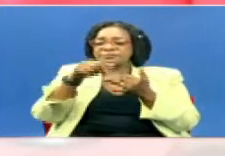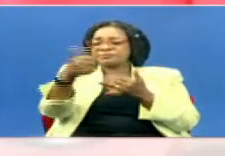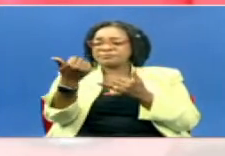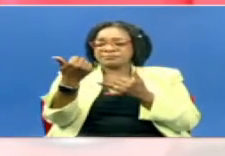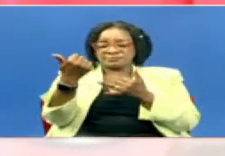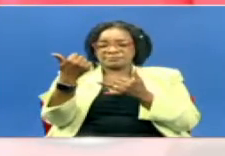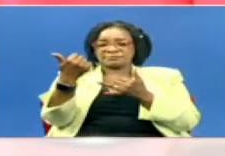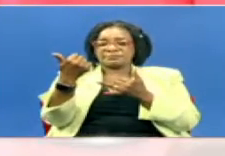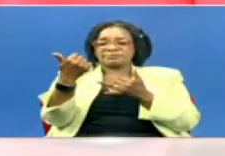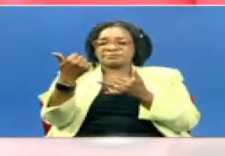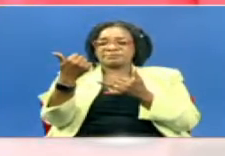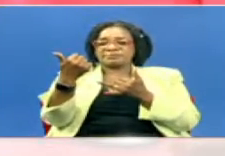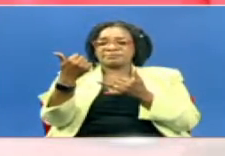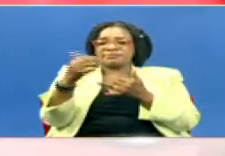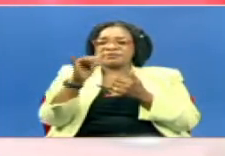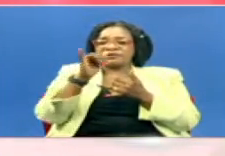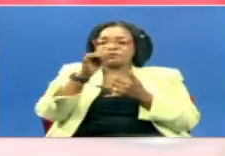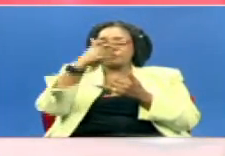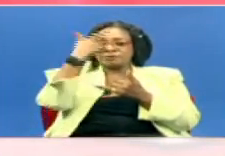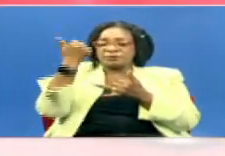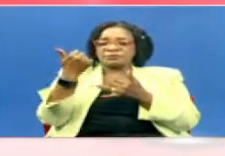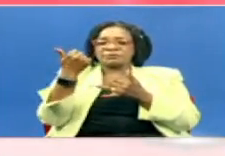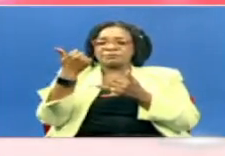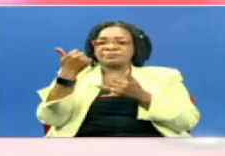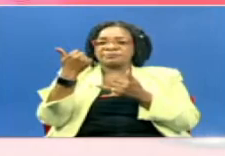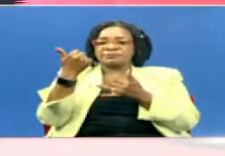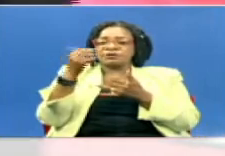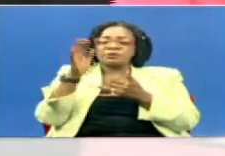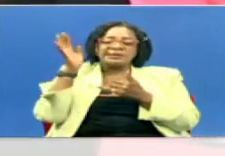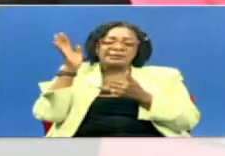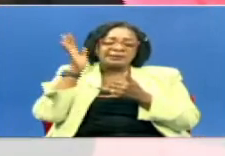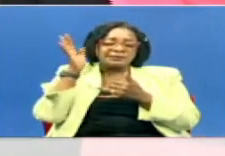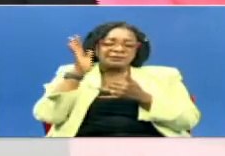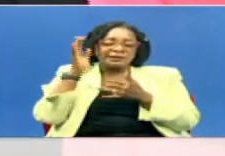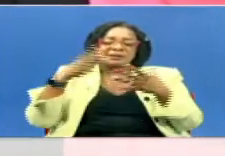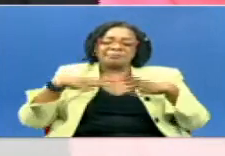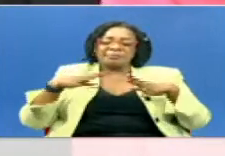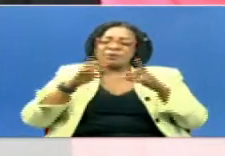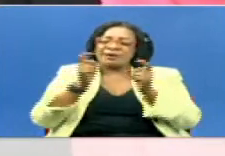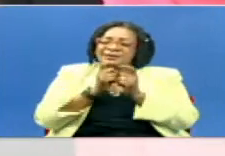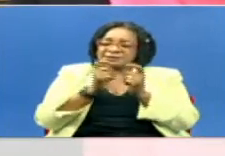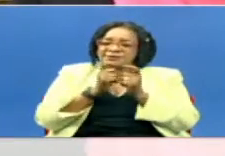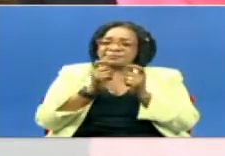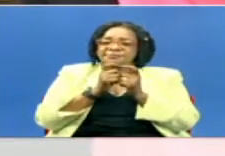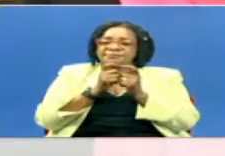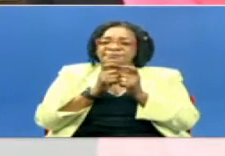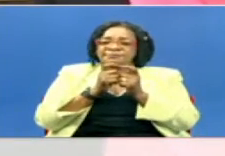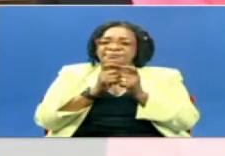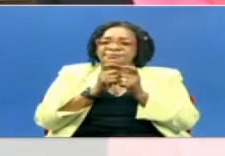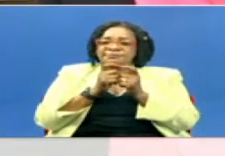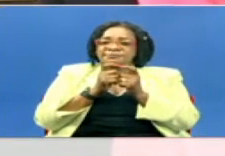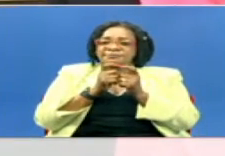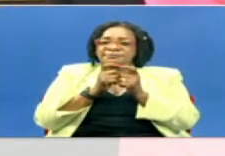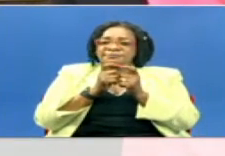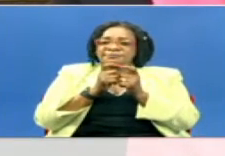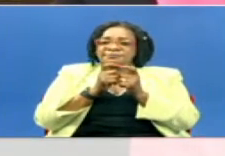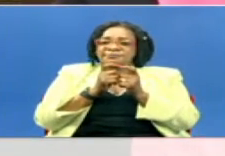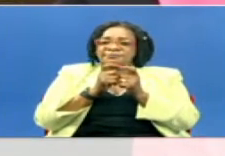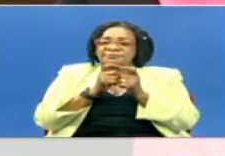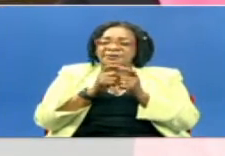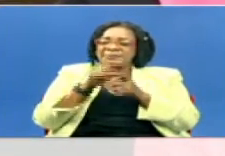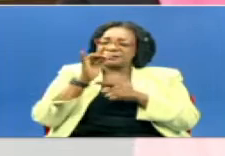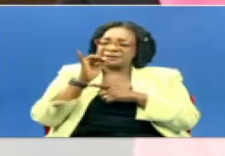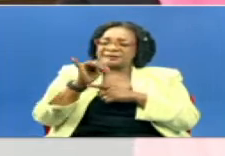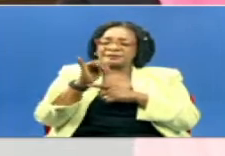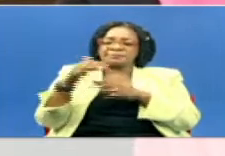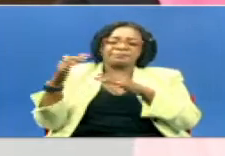subsidies, it was because he was listening and his people were hurting. And I gather he stood his ground and argued